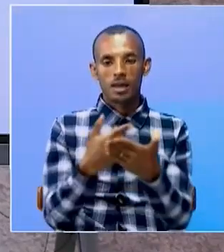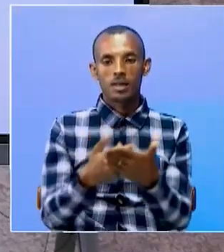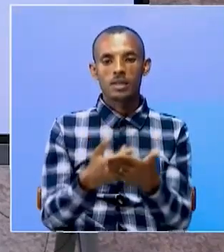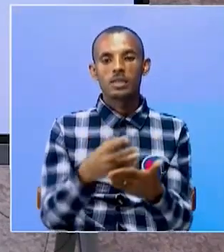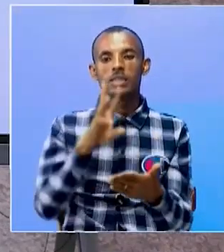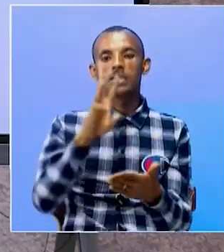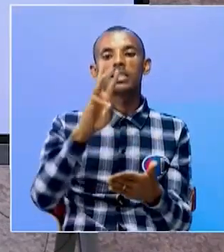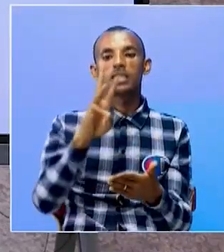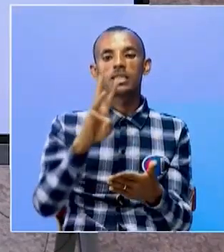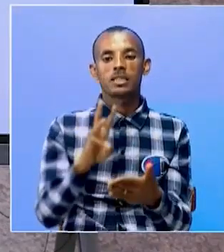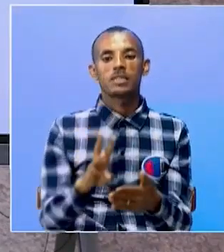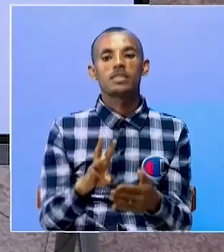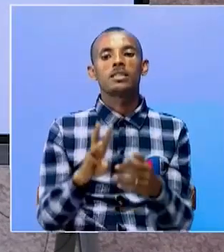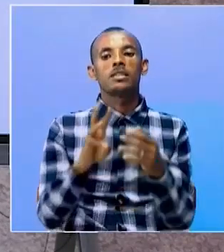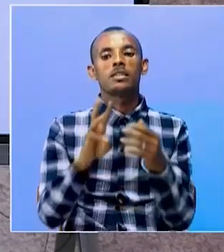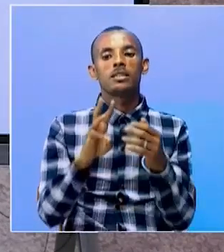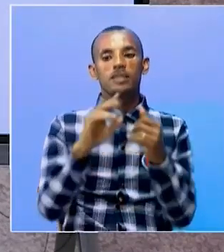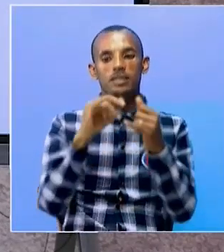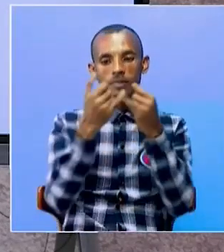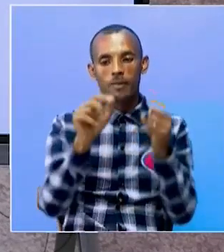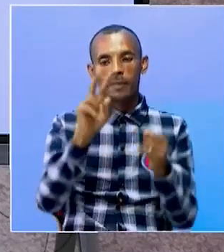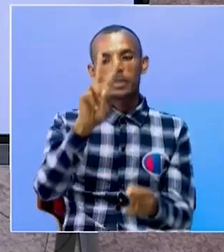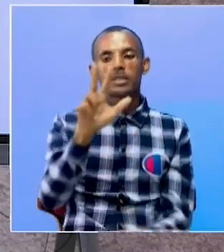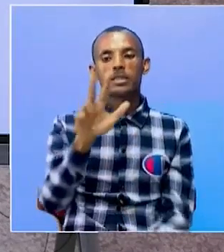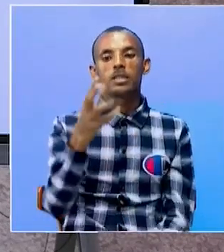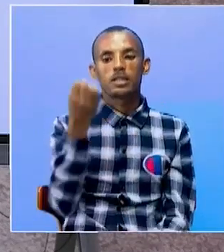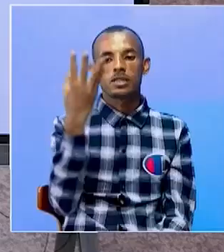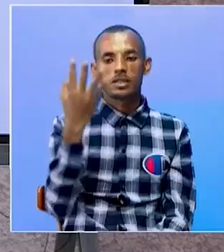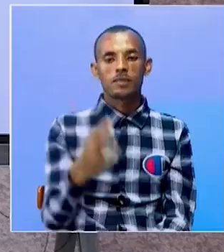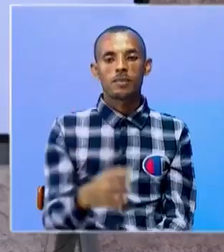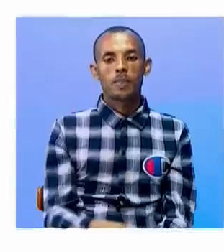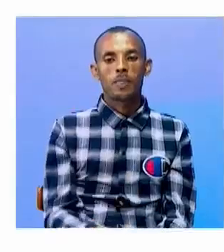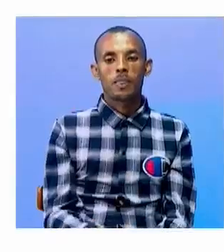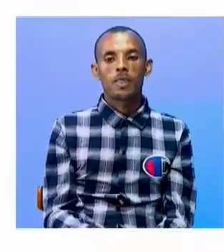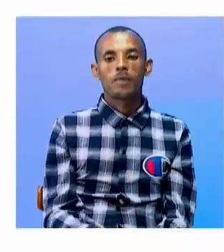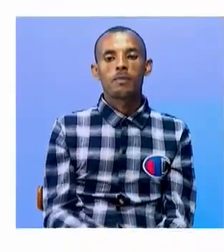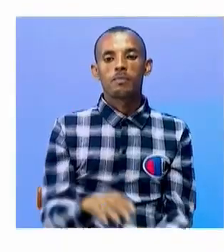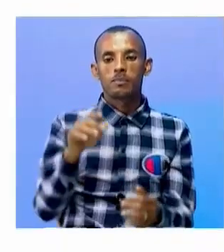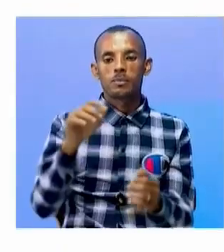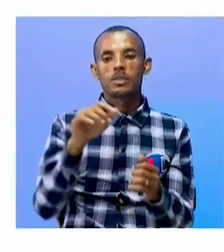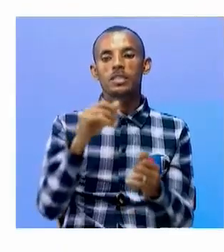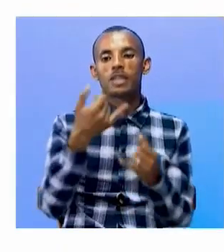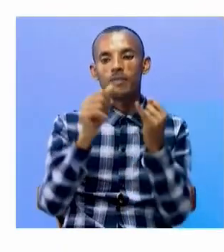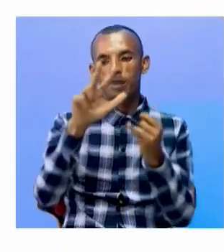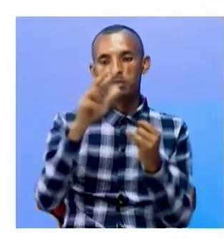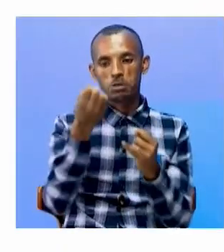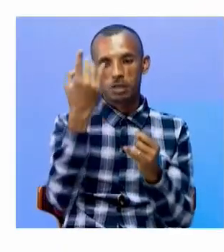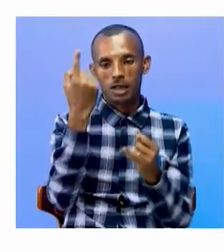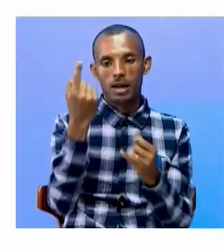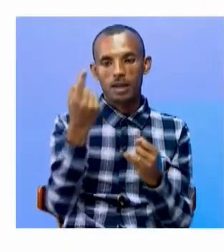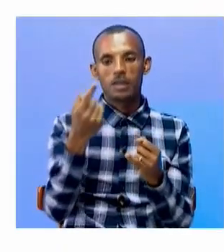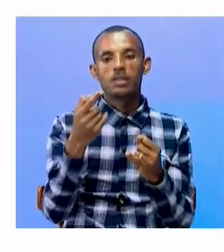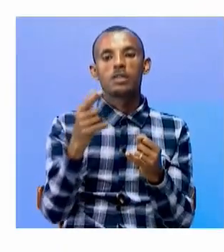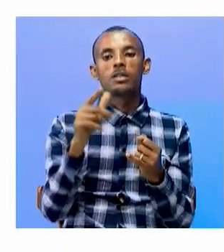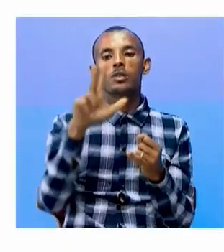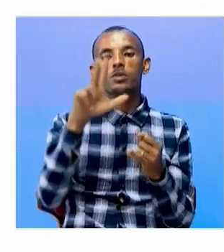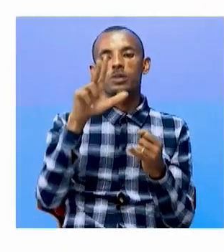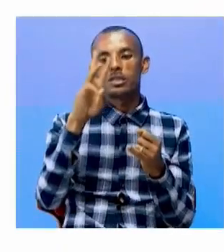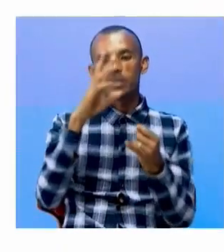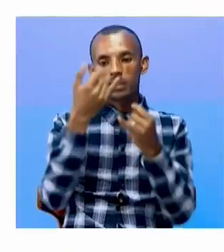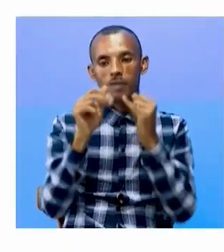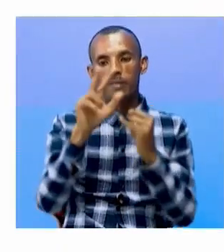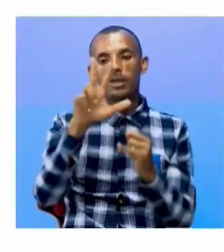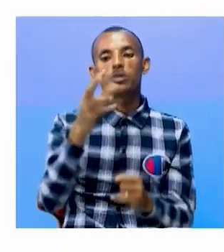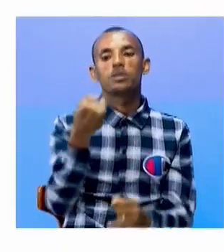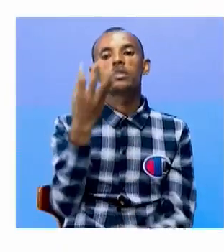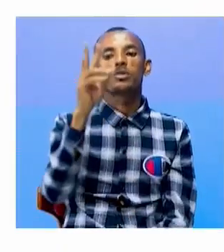can simplify these two factors or numbers. So when you divide by 3, 1. When you divide 6 by 3, you